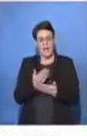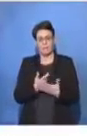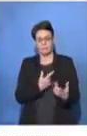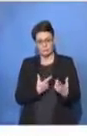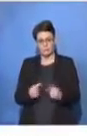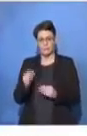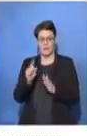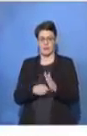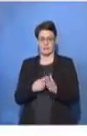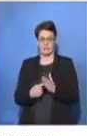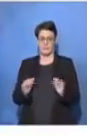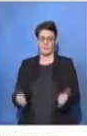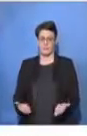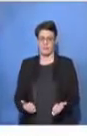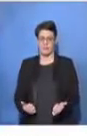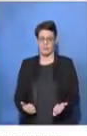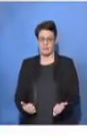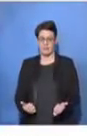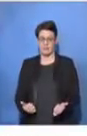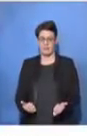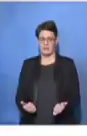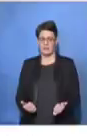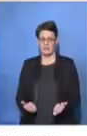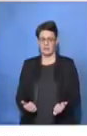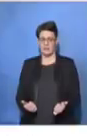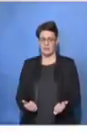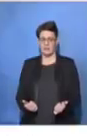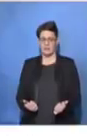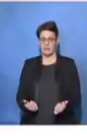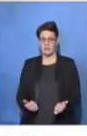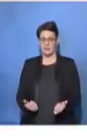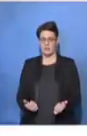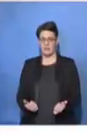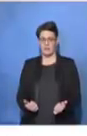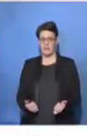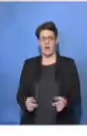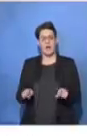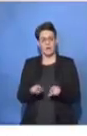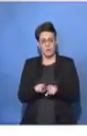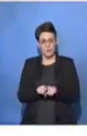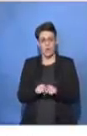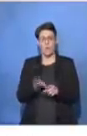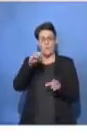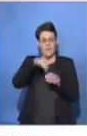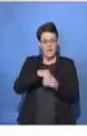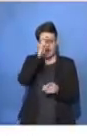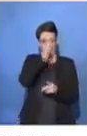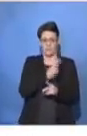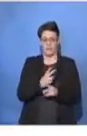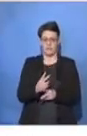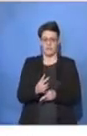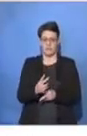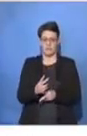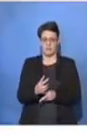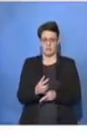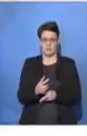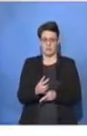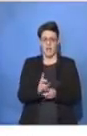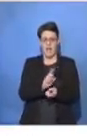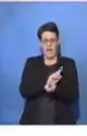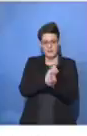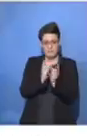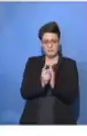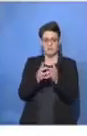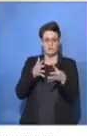the elections well and in a professional and